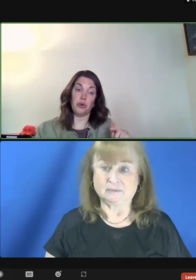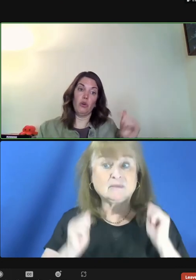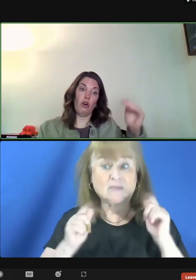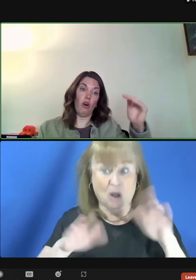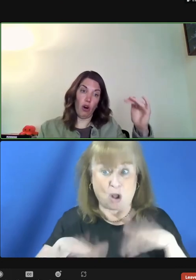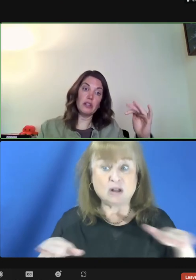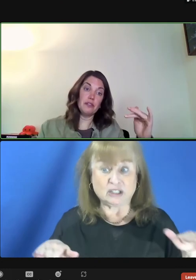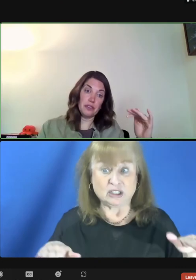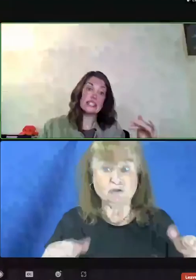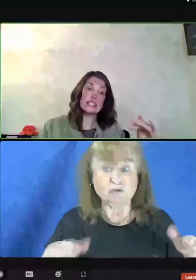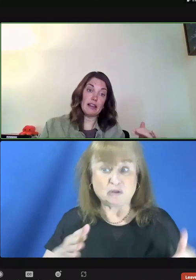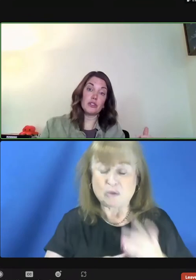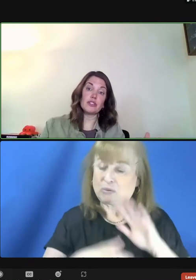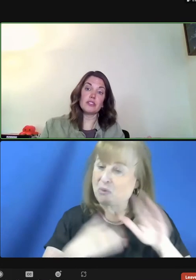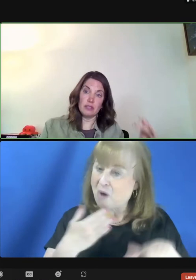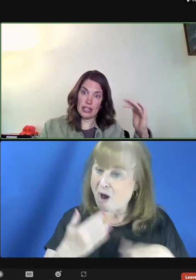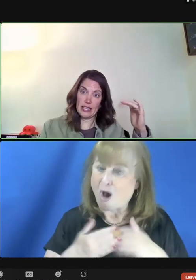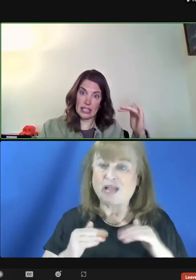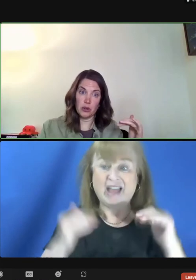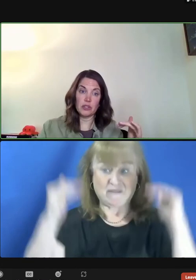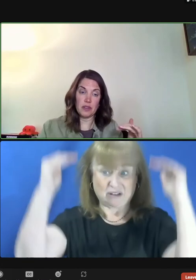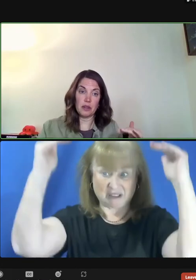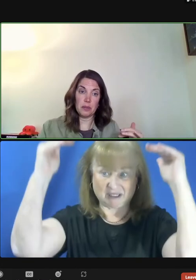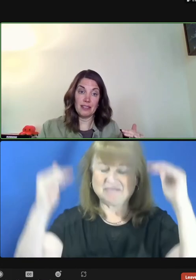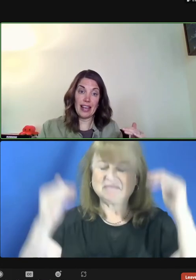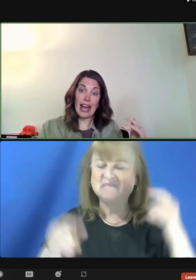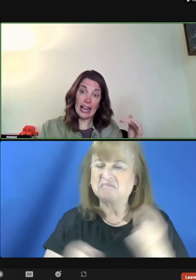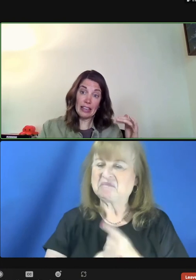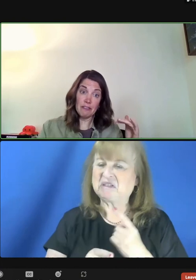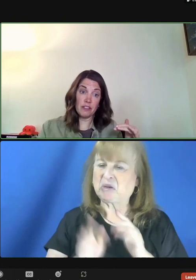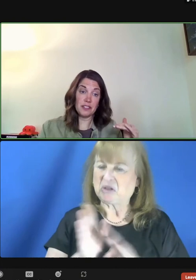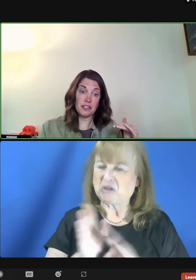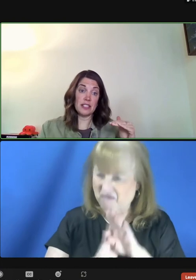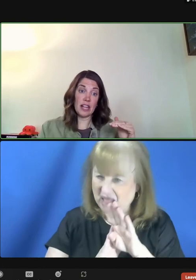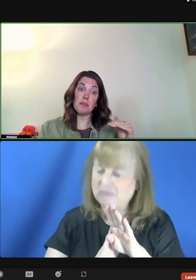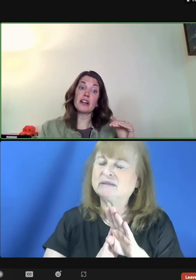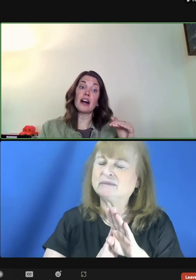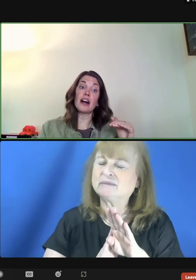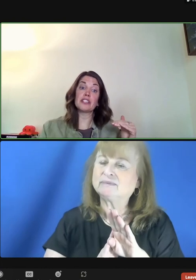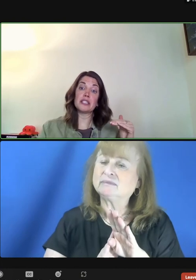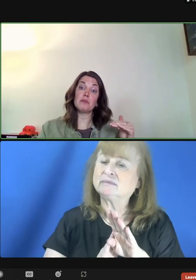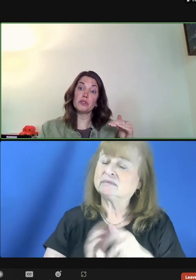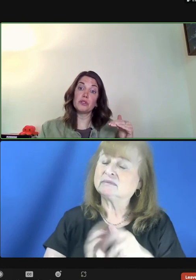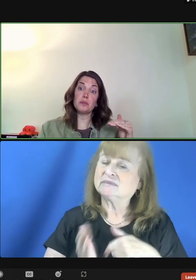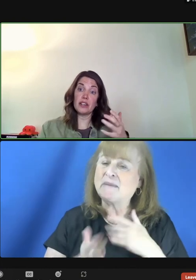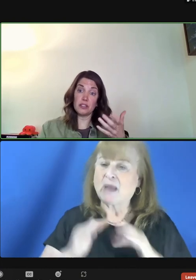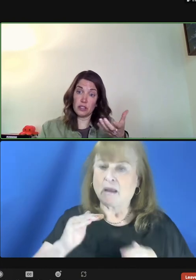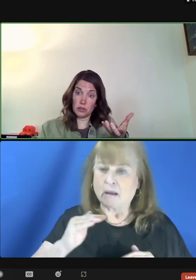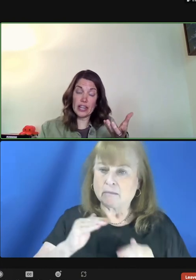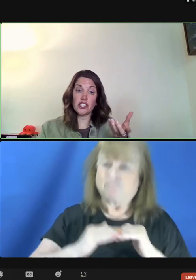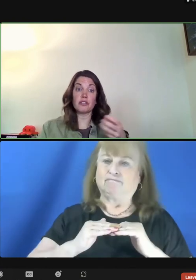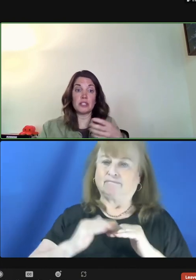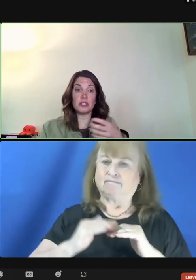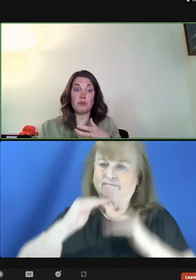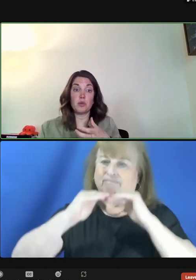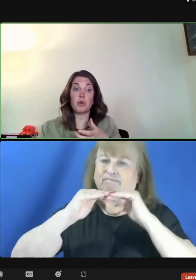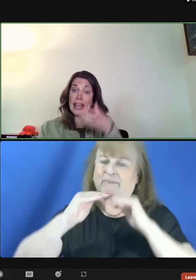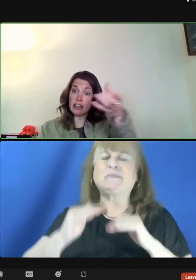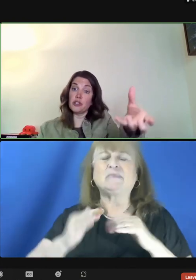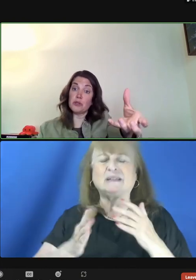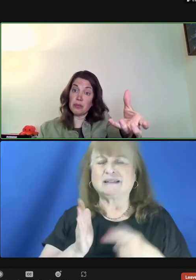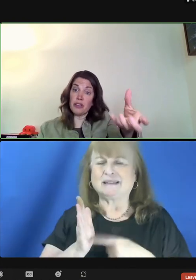children go through all of these levels in typical development, and even often stop at concrete symbols, because, right,